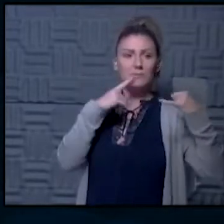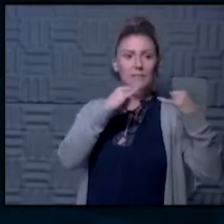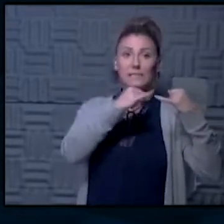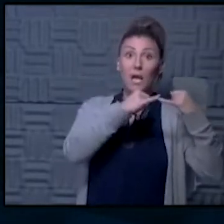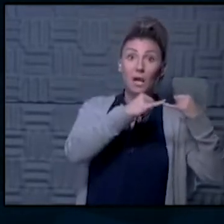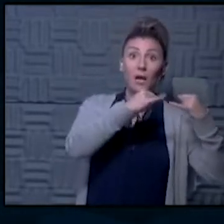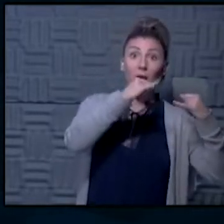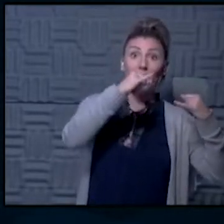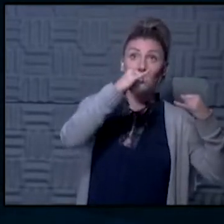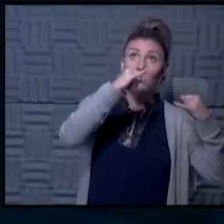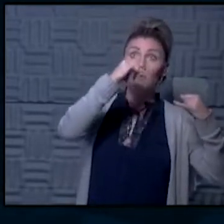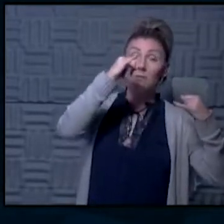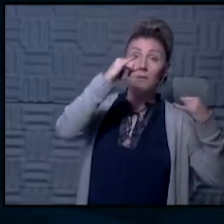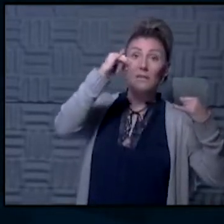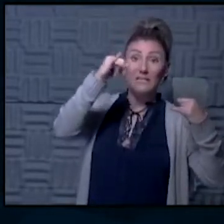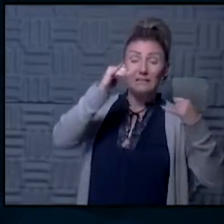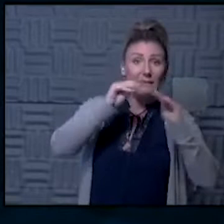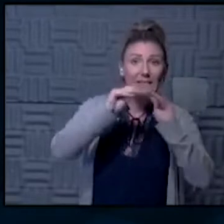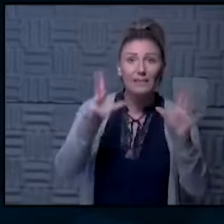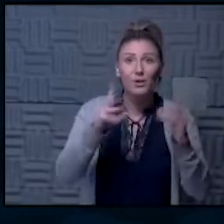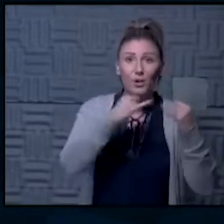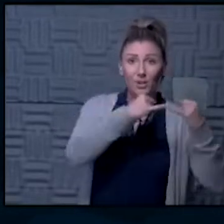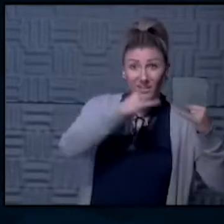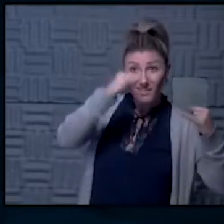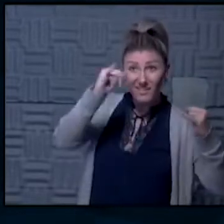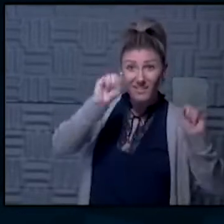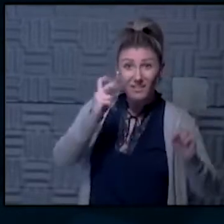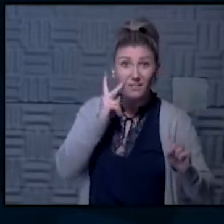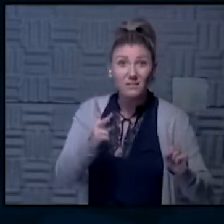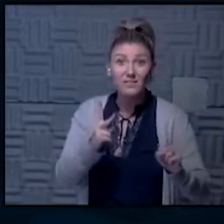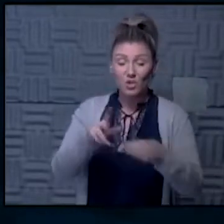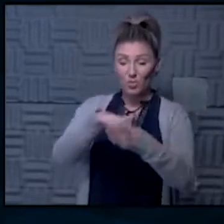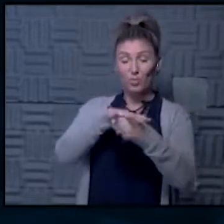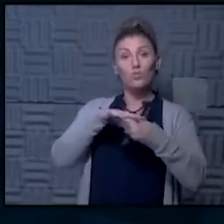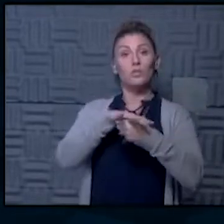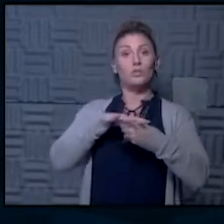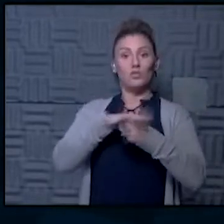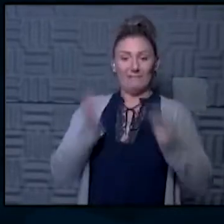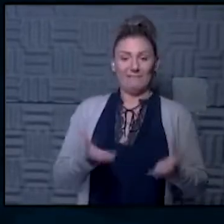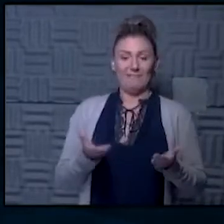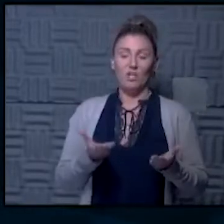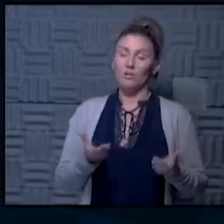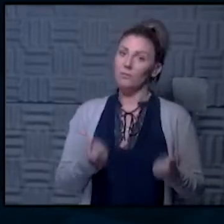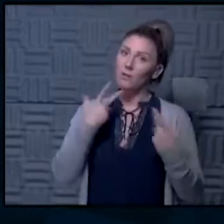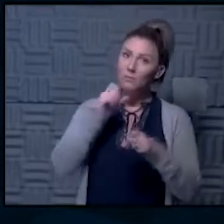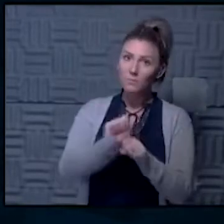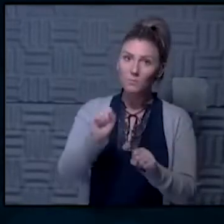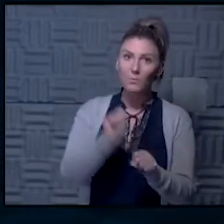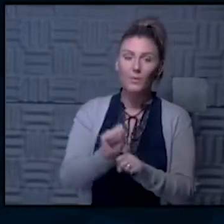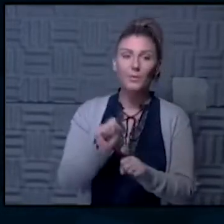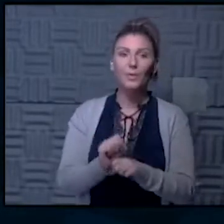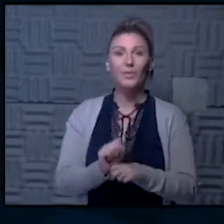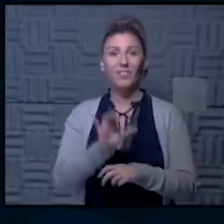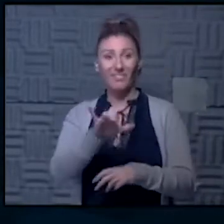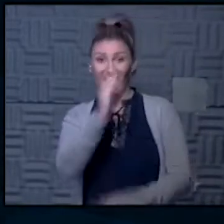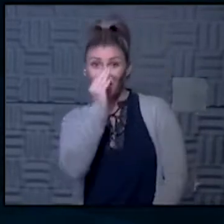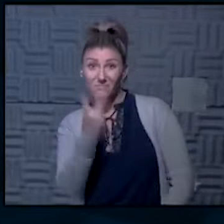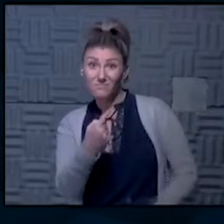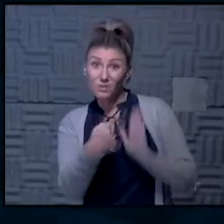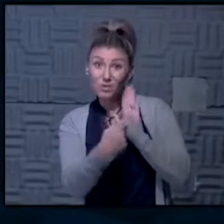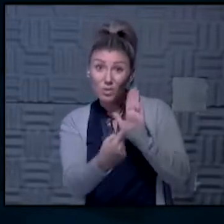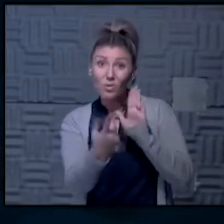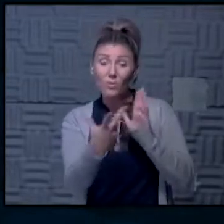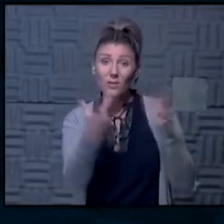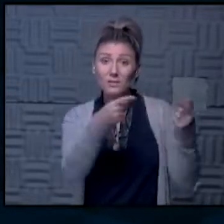its upslope very, very clearly. So regionally, I think we have a lot of work to do. This sort of tells the picture of